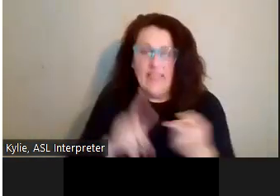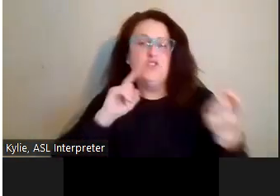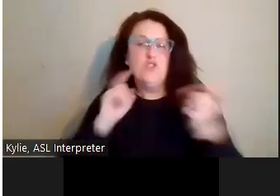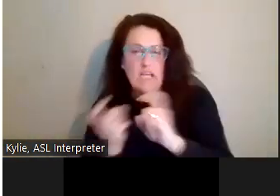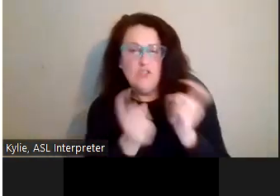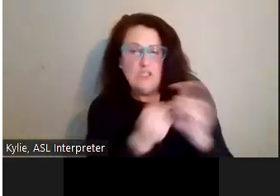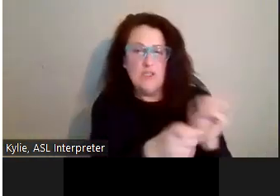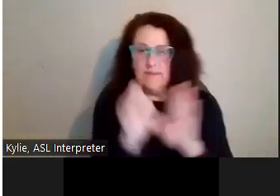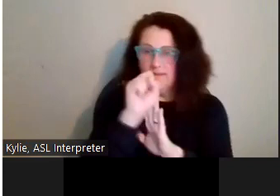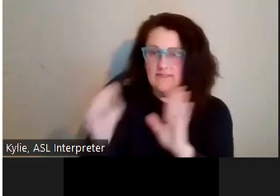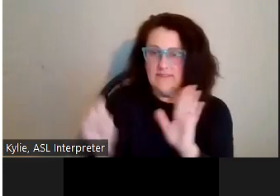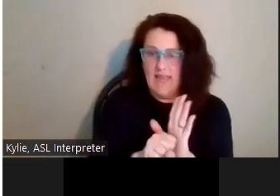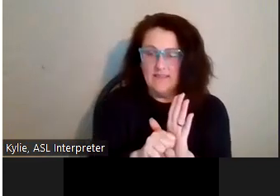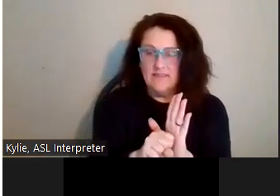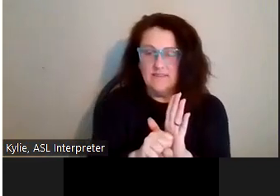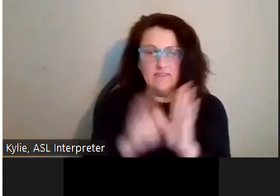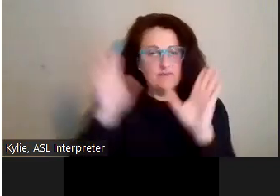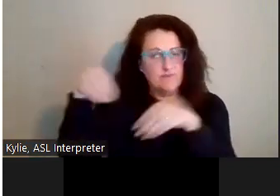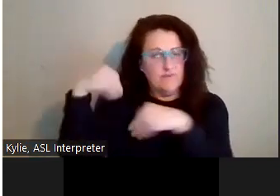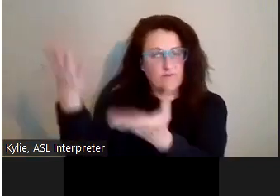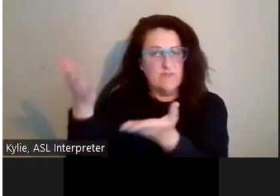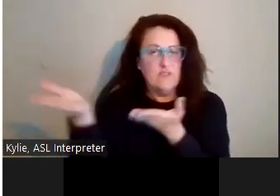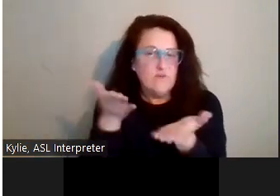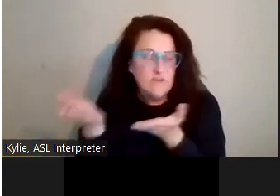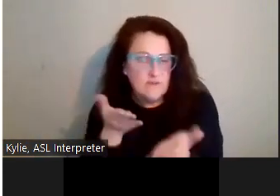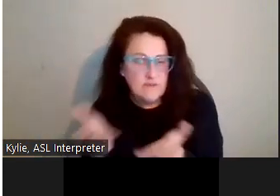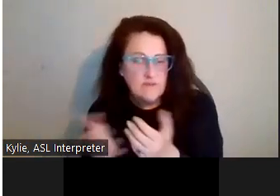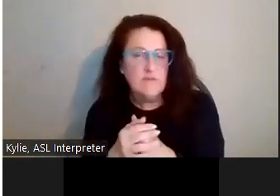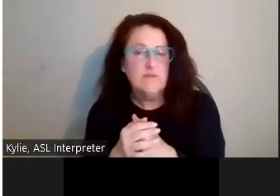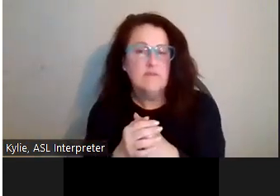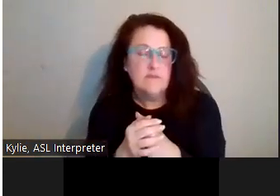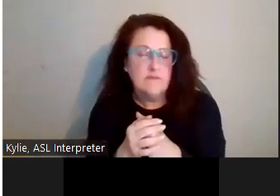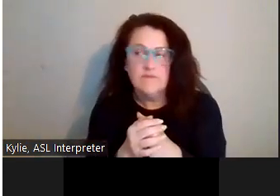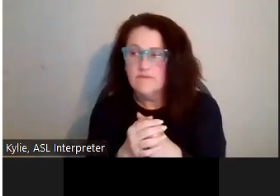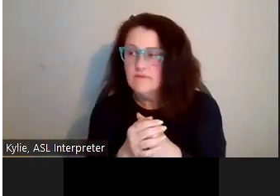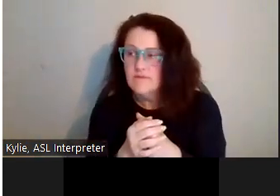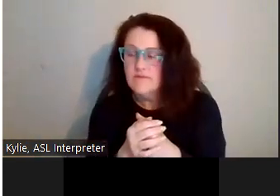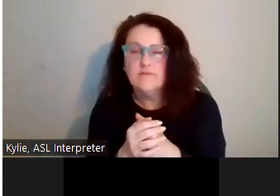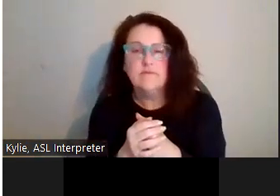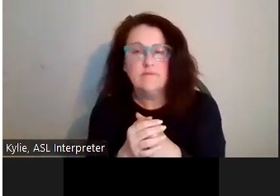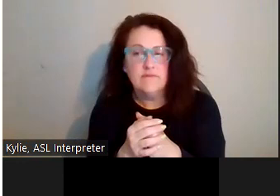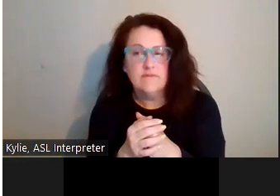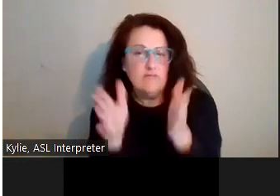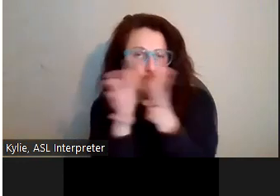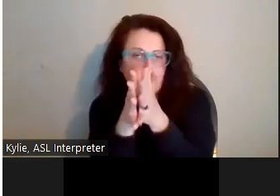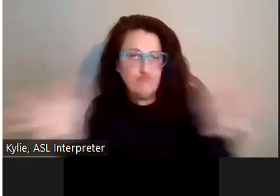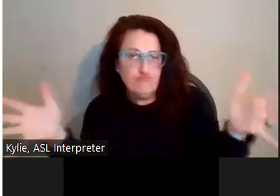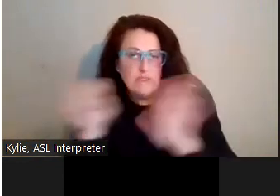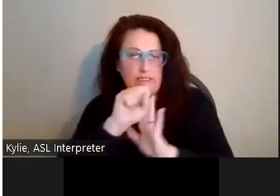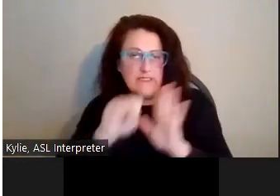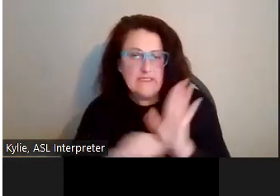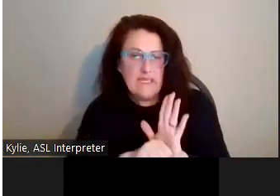state's way that they deliver services and go statewide. So we're